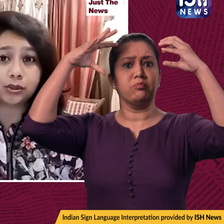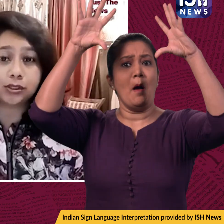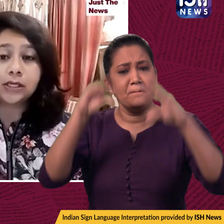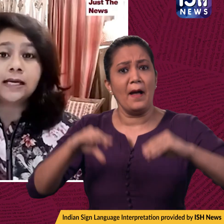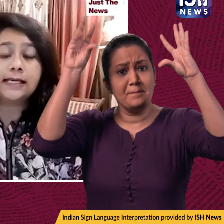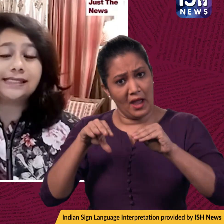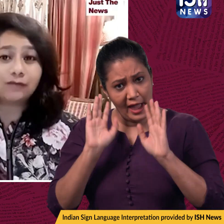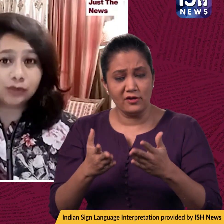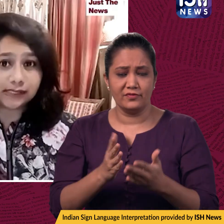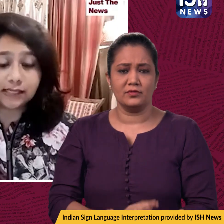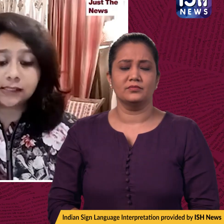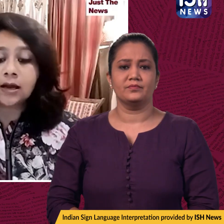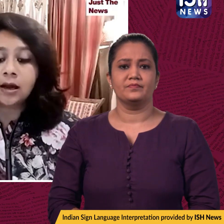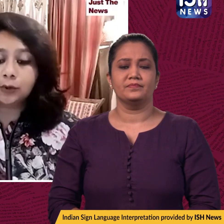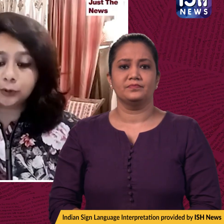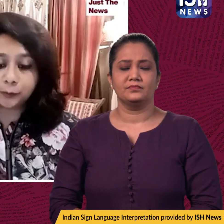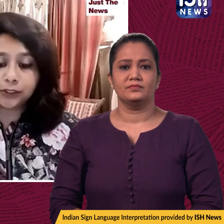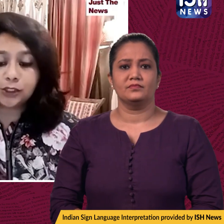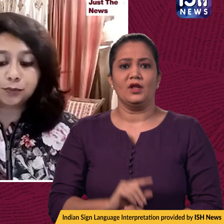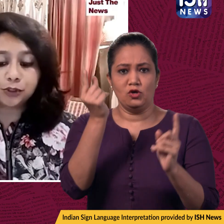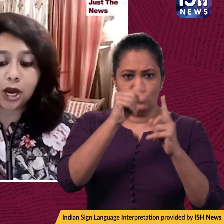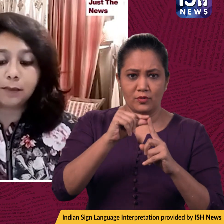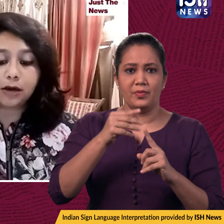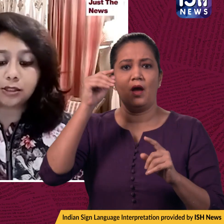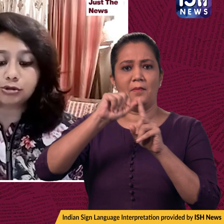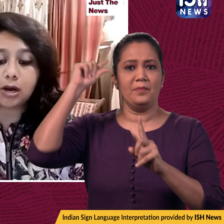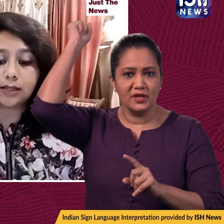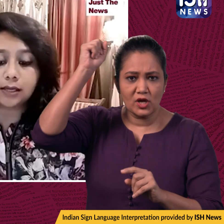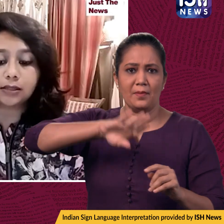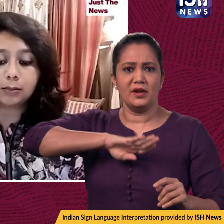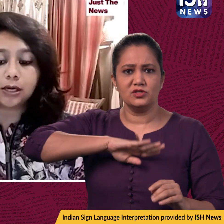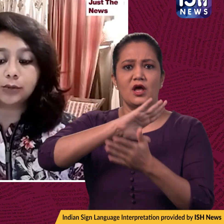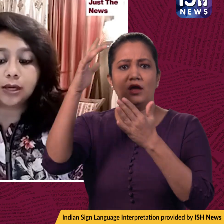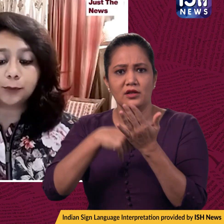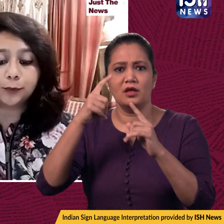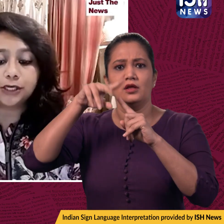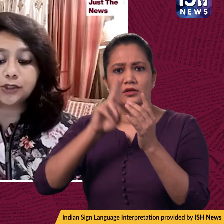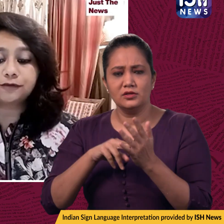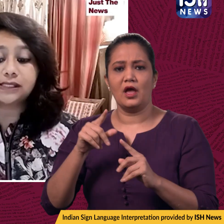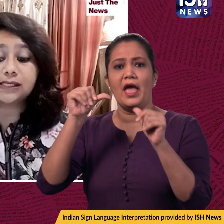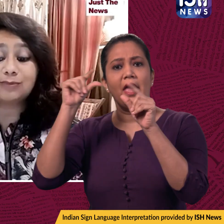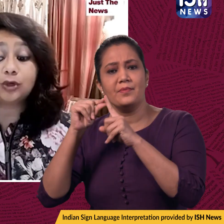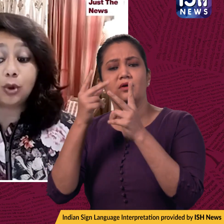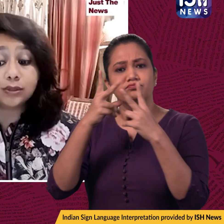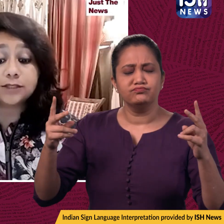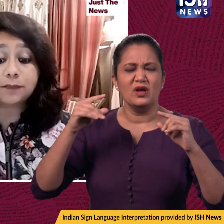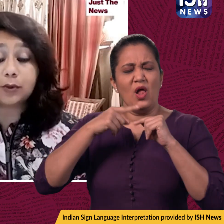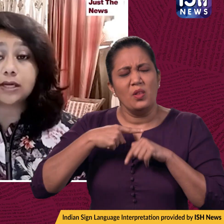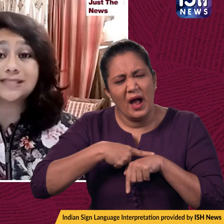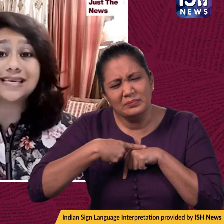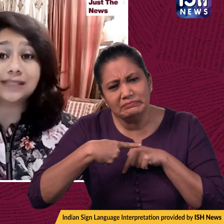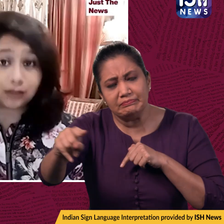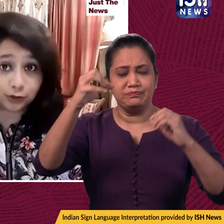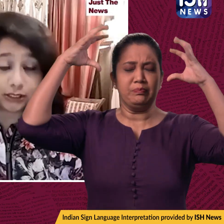being reported in several states. Uttar Pradesh, Punjab, Maharashtra, Haryana, Tamil Nadu, and Andhra Pradesh are facing some of the longest